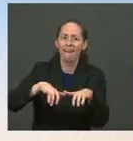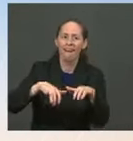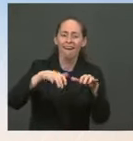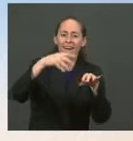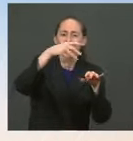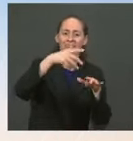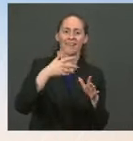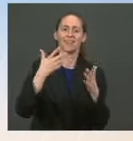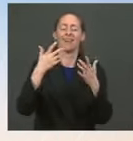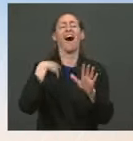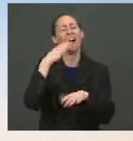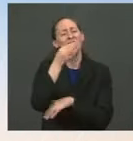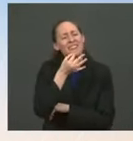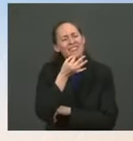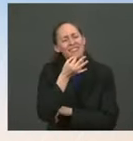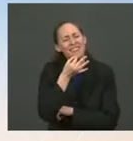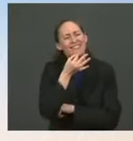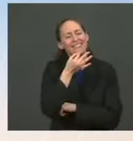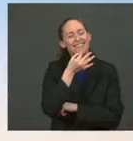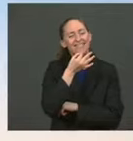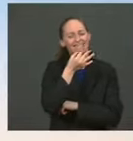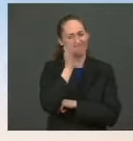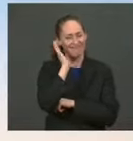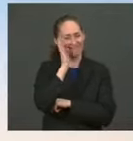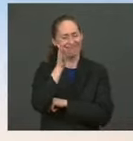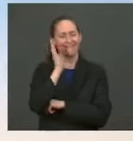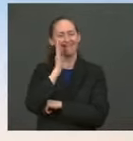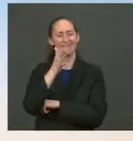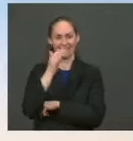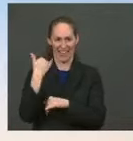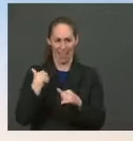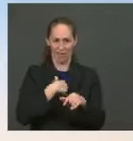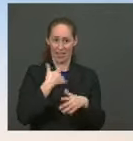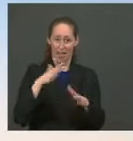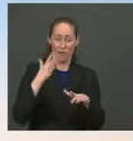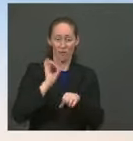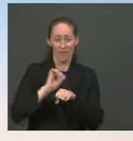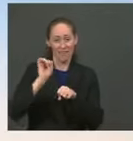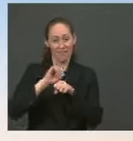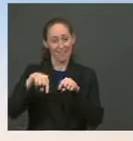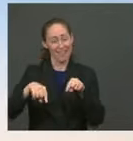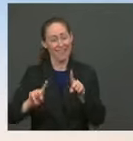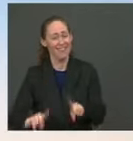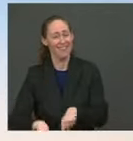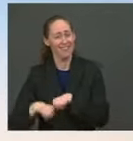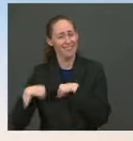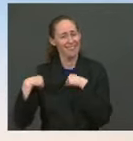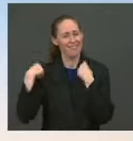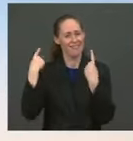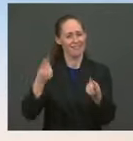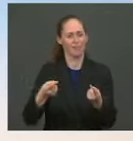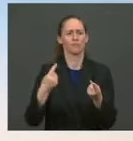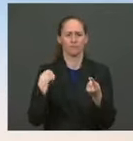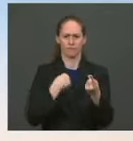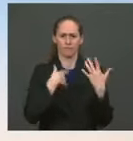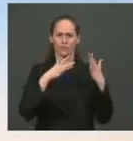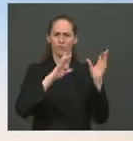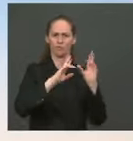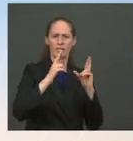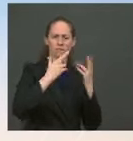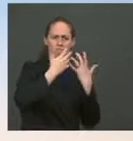this is something that clearly, as you said, we've been working on for a long time. And there was a process, right? There was a legislative